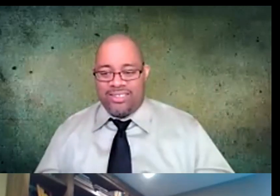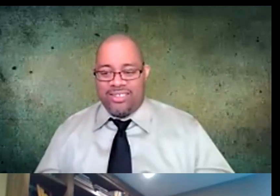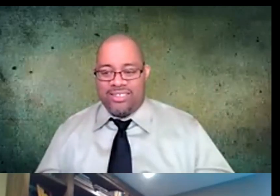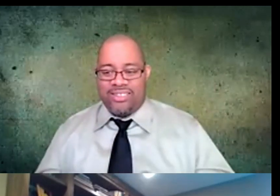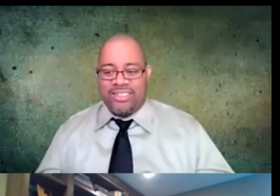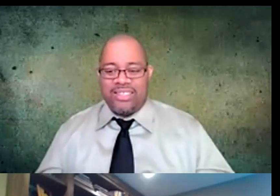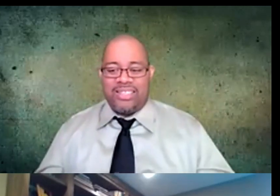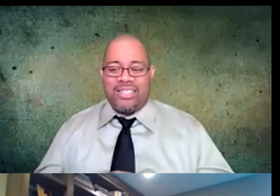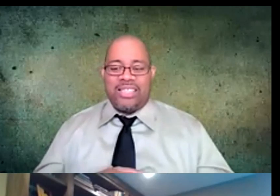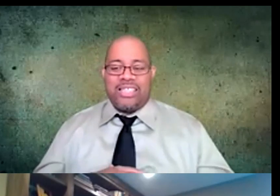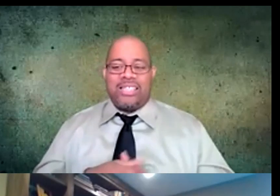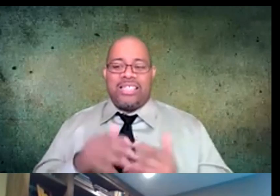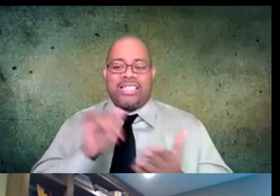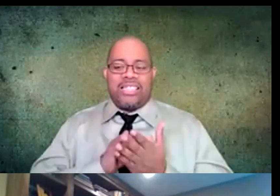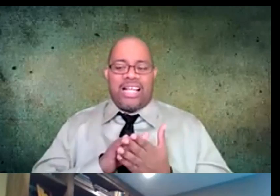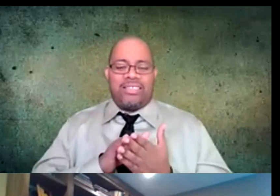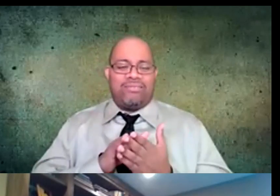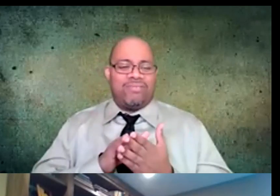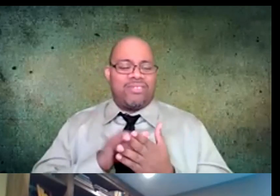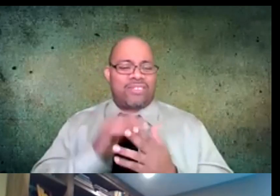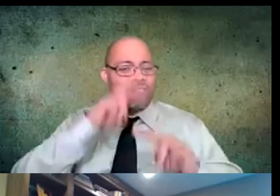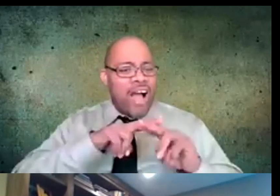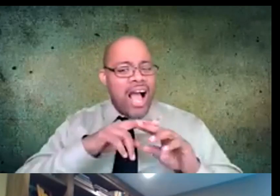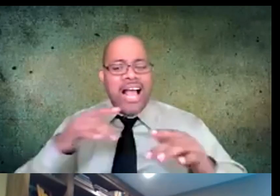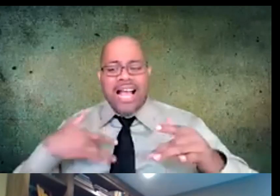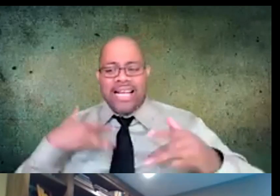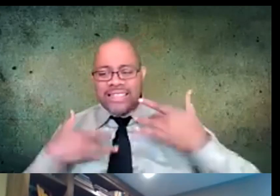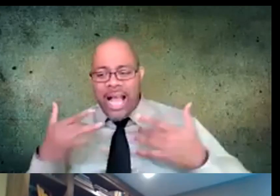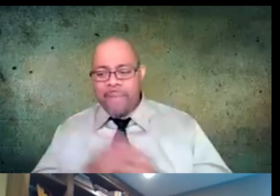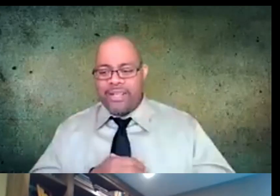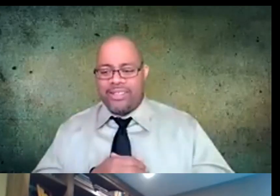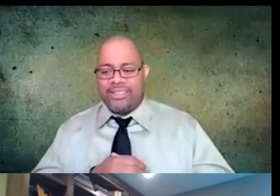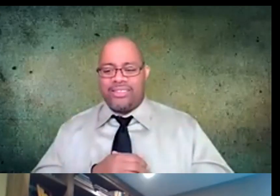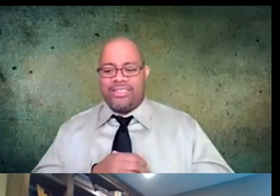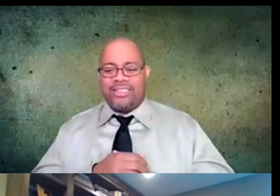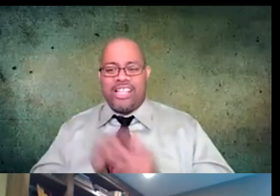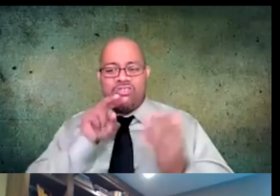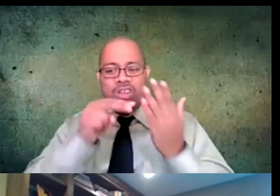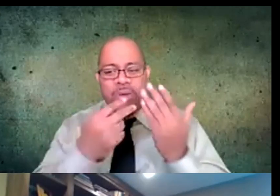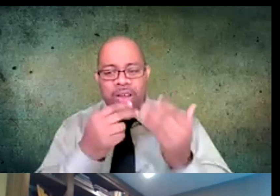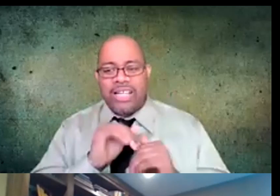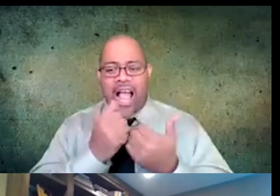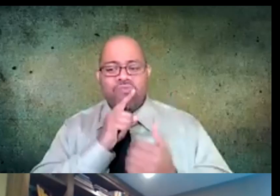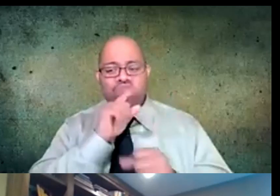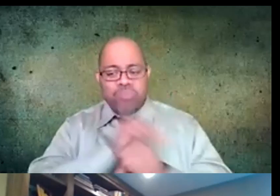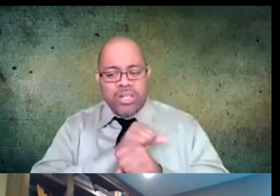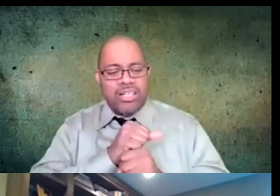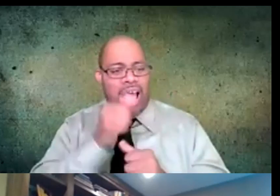Just the fun, the excitement, and the transparency, and how genuine everyone